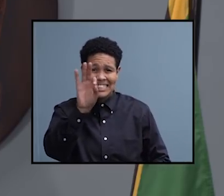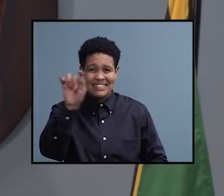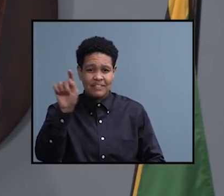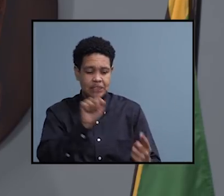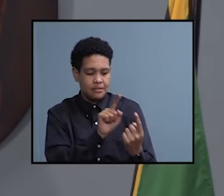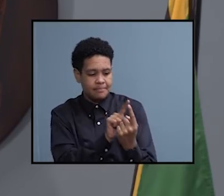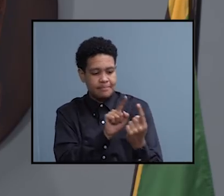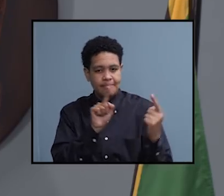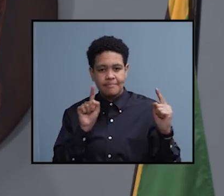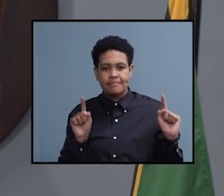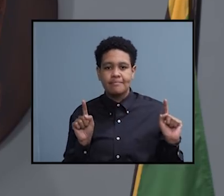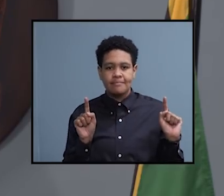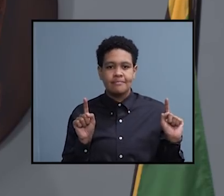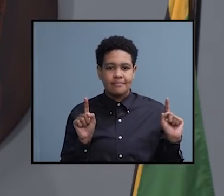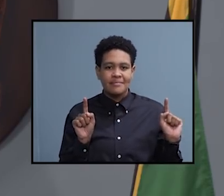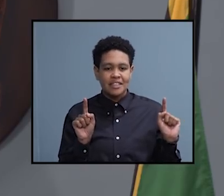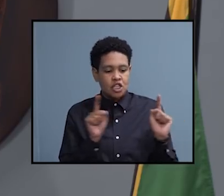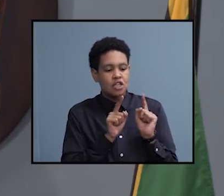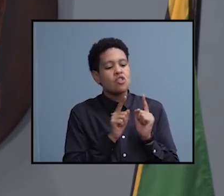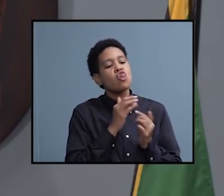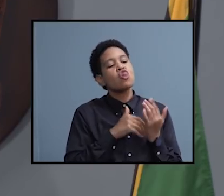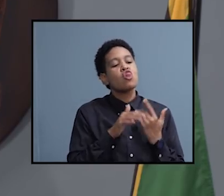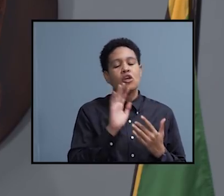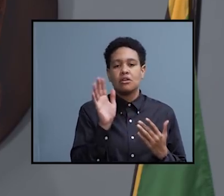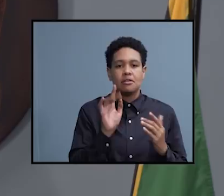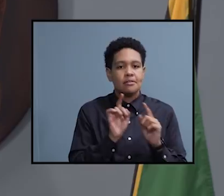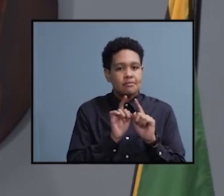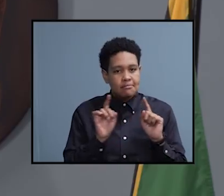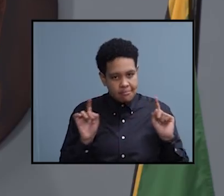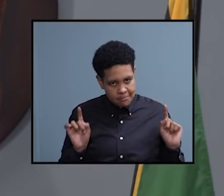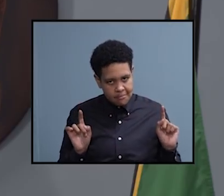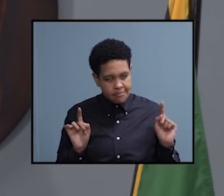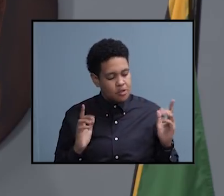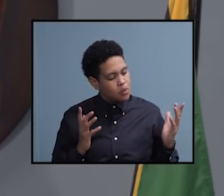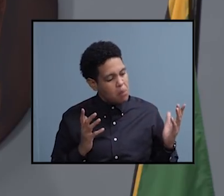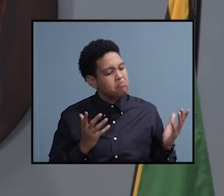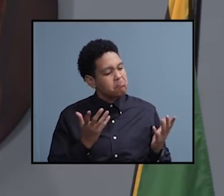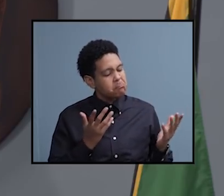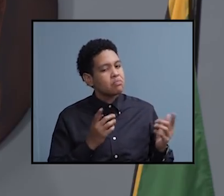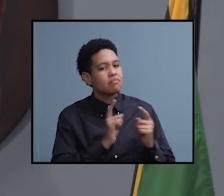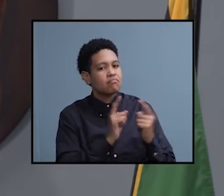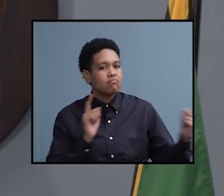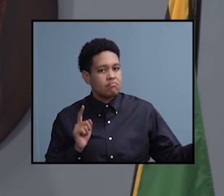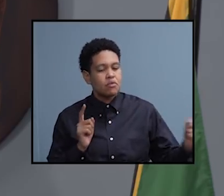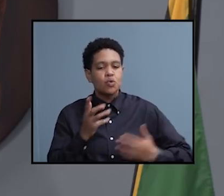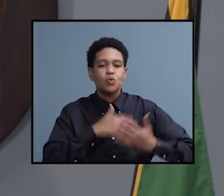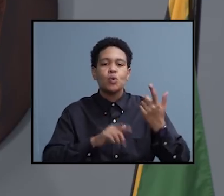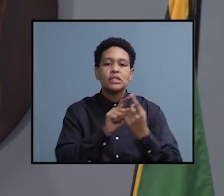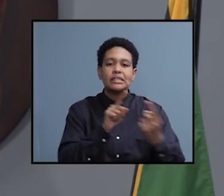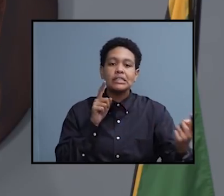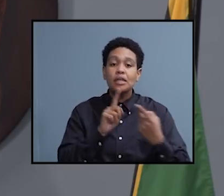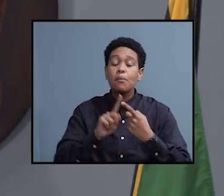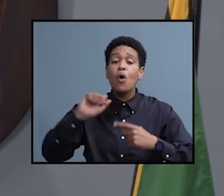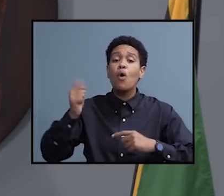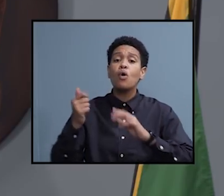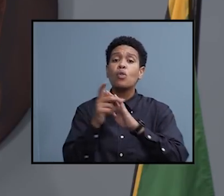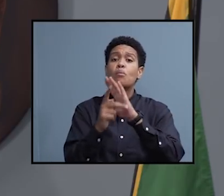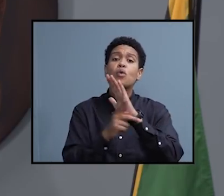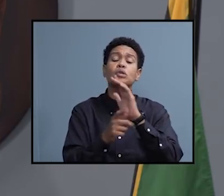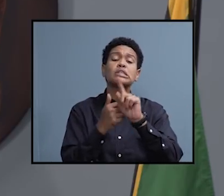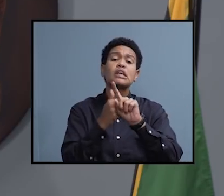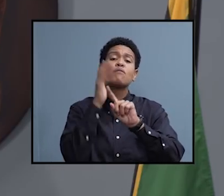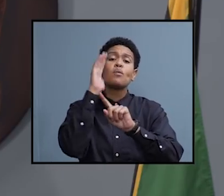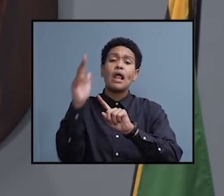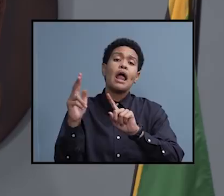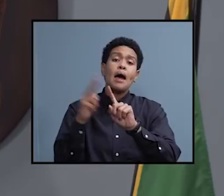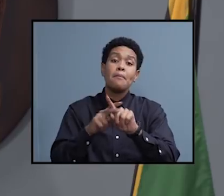feet apart, must be maintained. Although social distancing and other protocols will